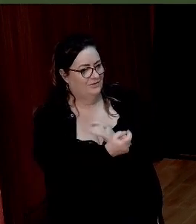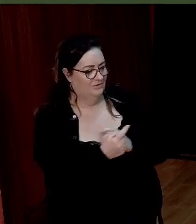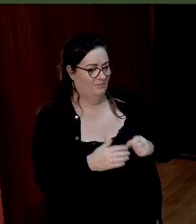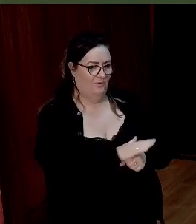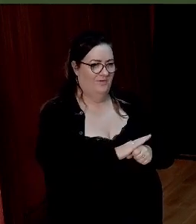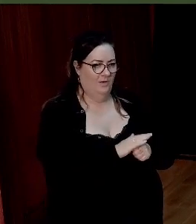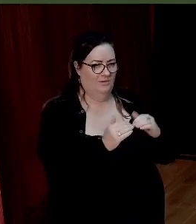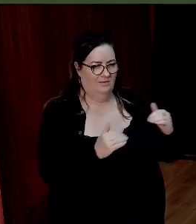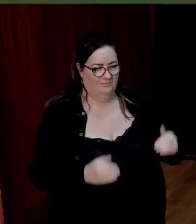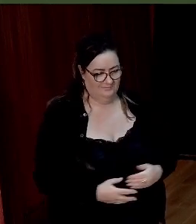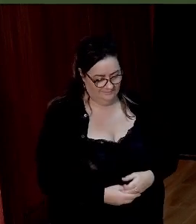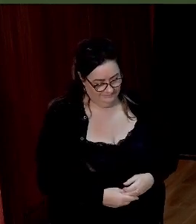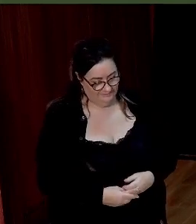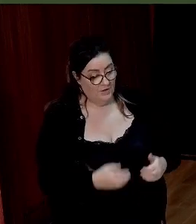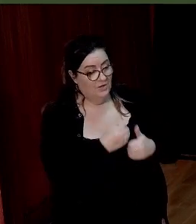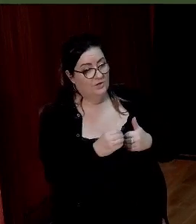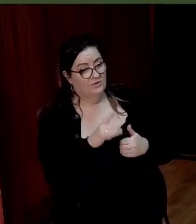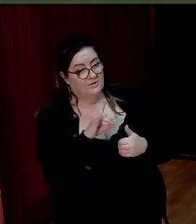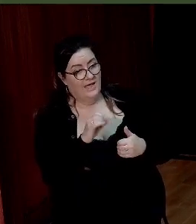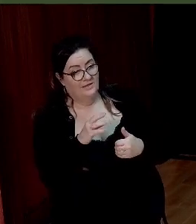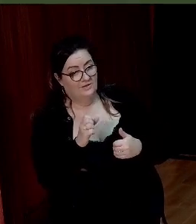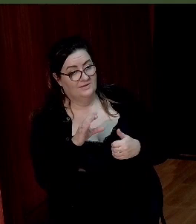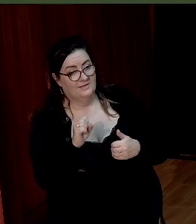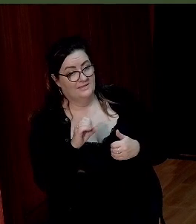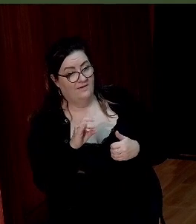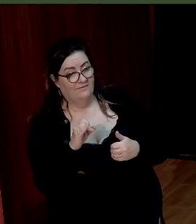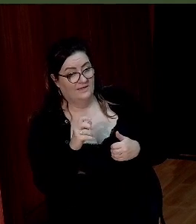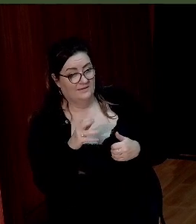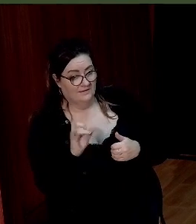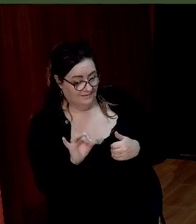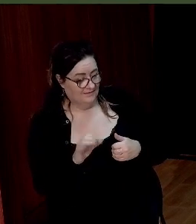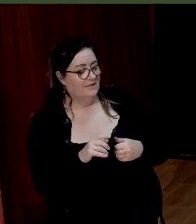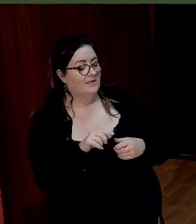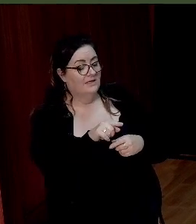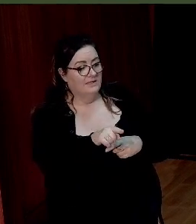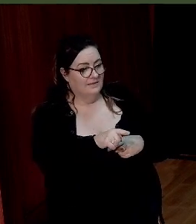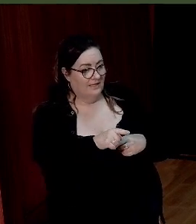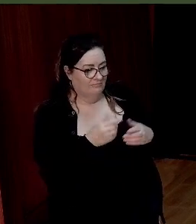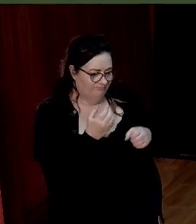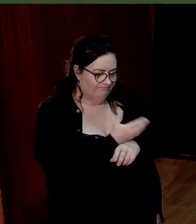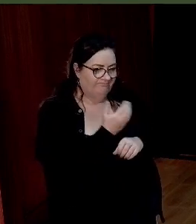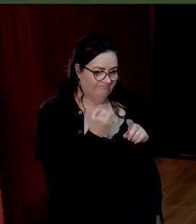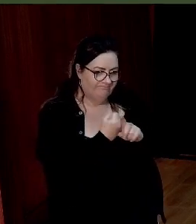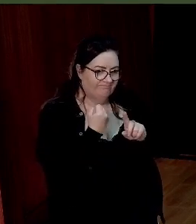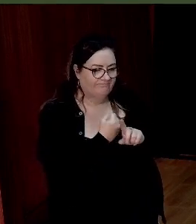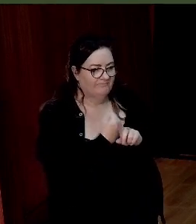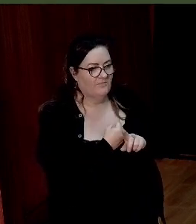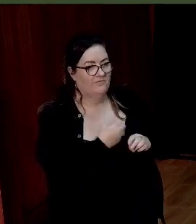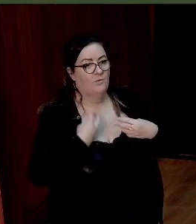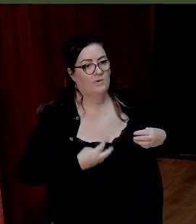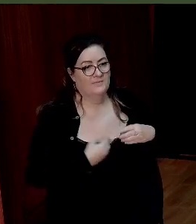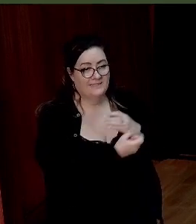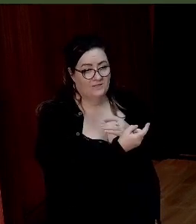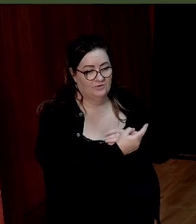local level. Others like Hannah Shee Skeffington and Louis Bennett continue to agitate on women's issues, but from outside